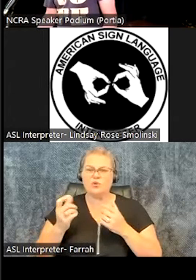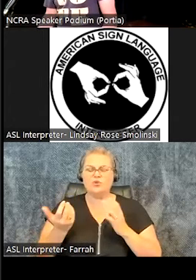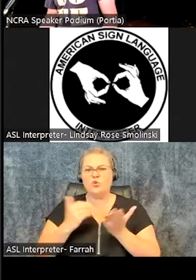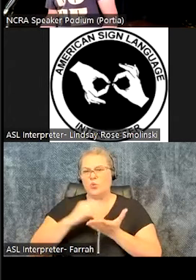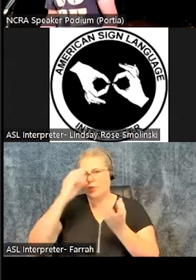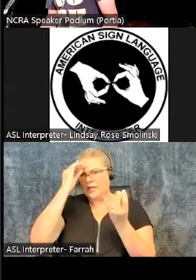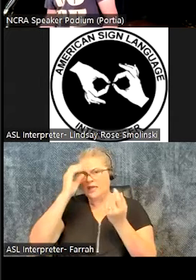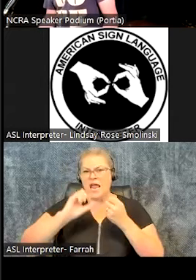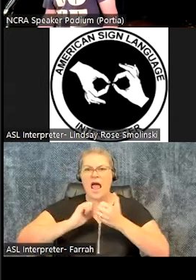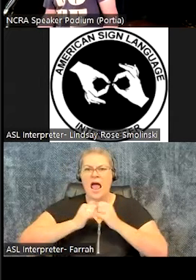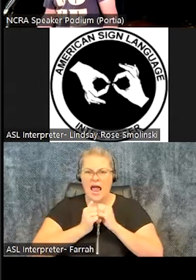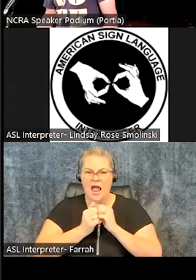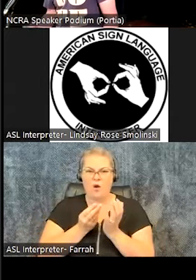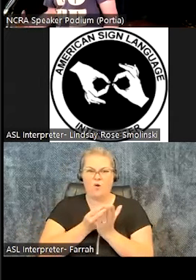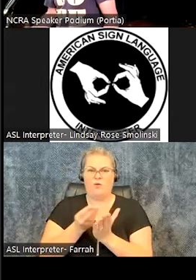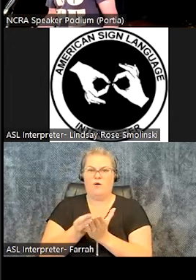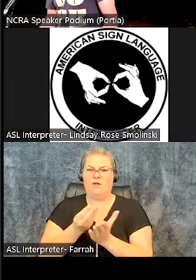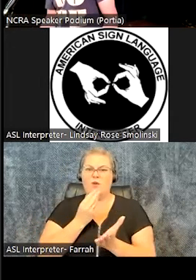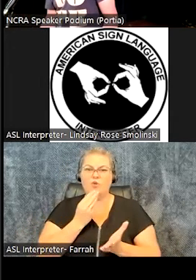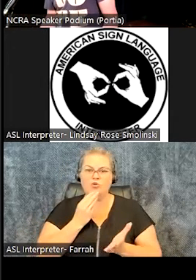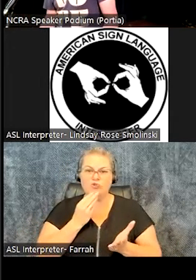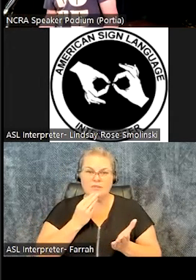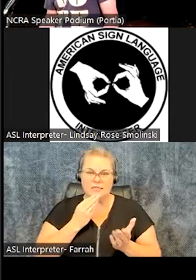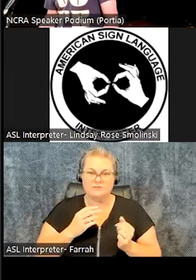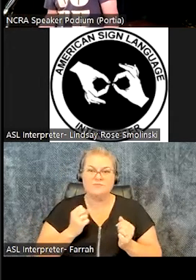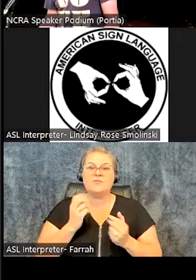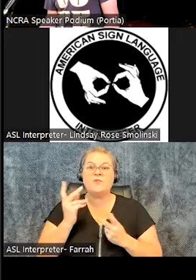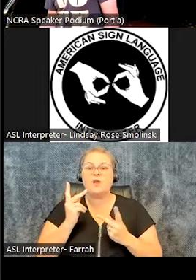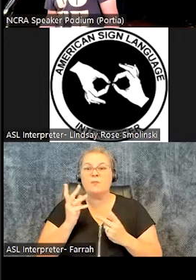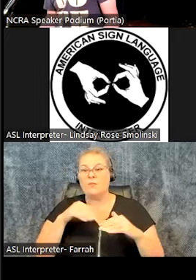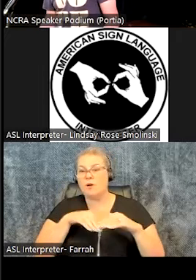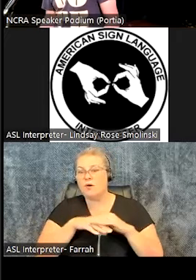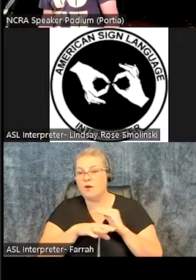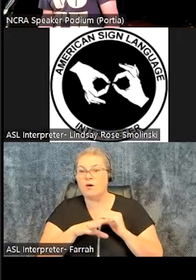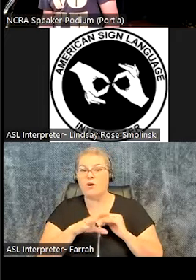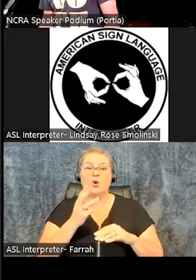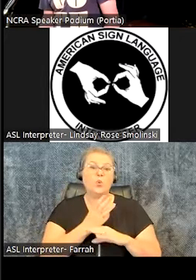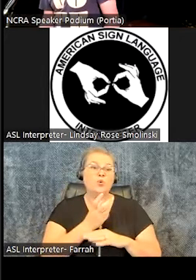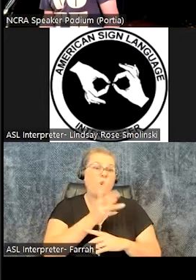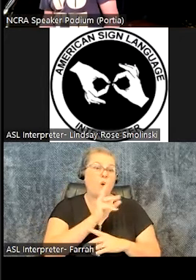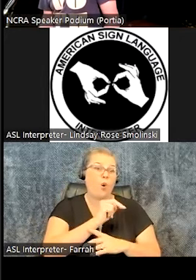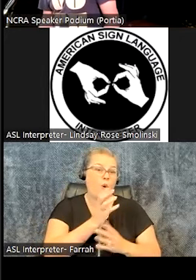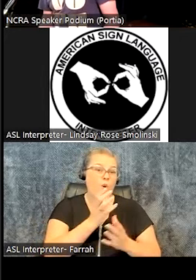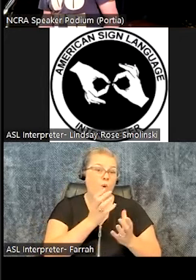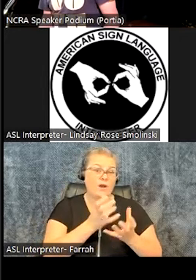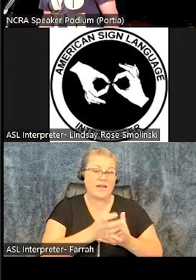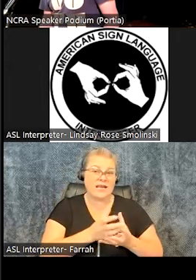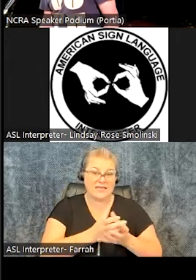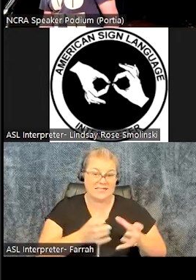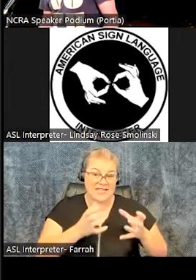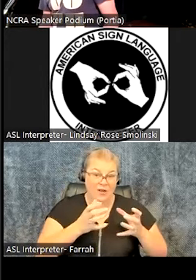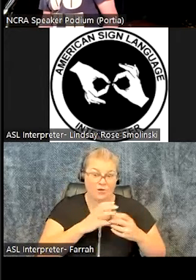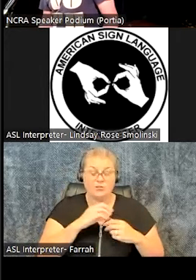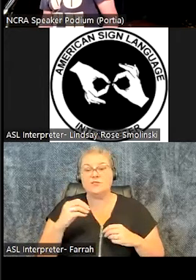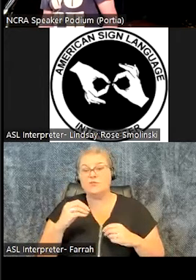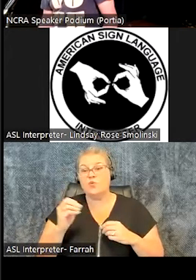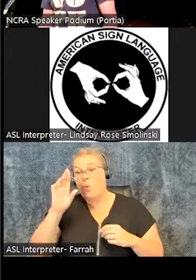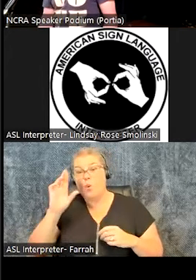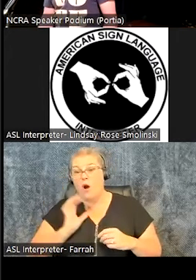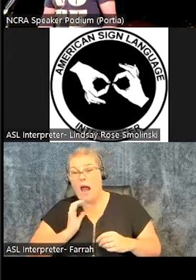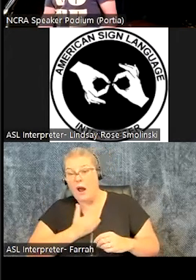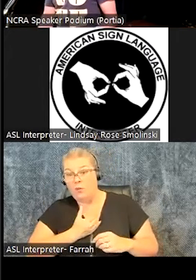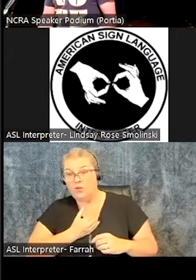grocery. So people come in, use their own containers or use ours and re-up on all their essentials such